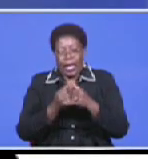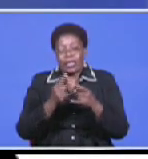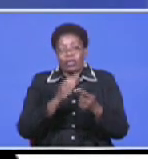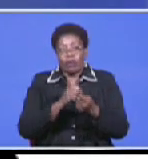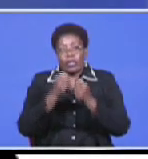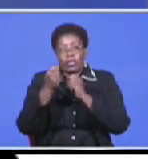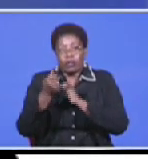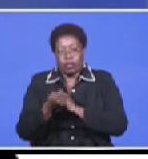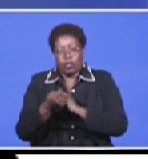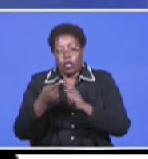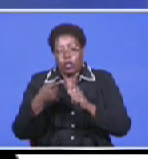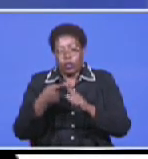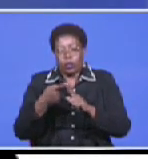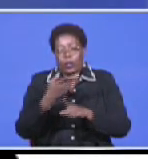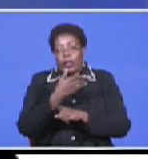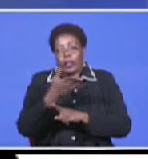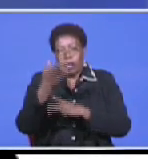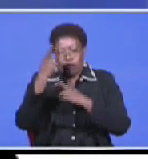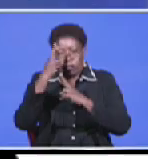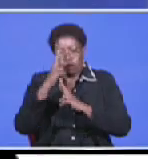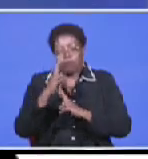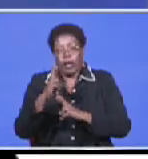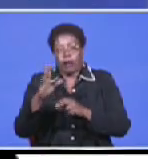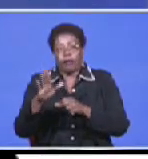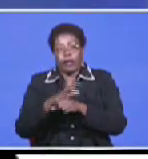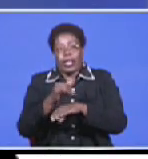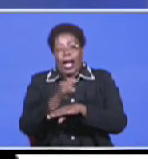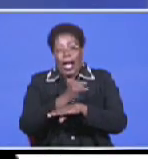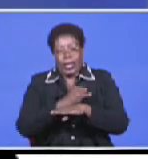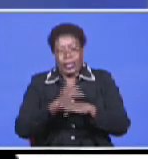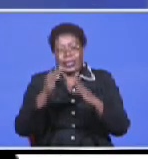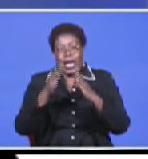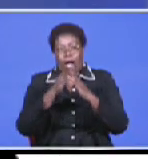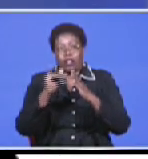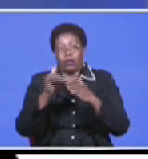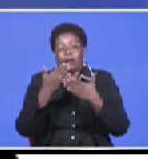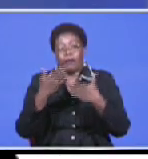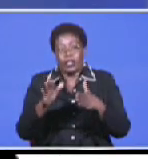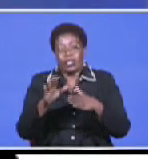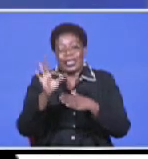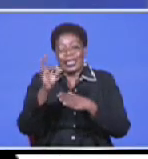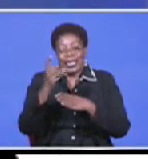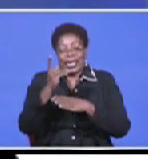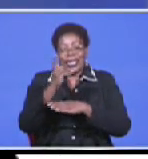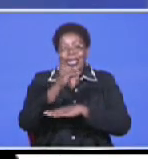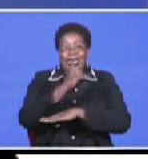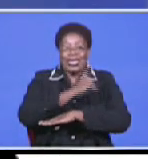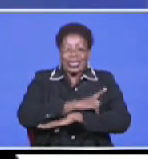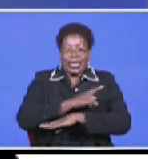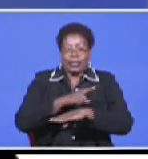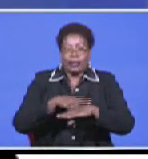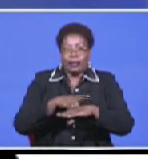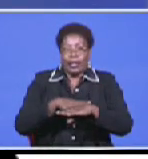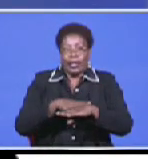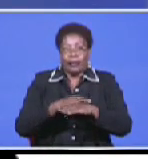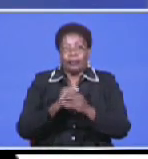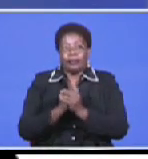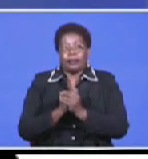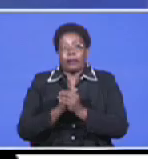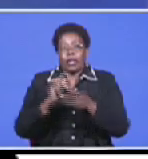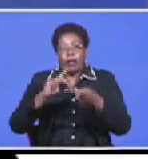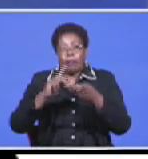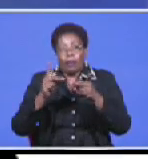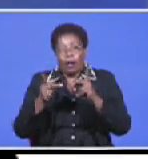their respective islands and/or other housing will be completed within the 90-day period. The ministry and other partners